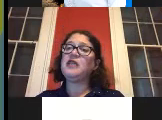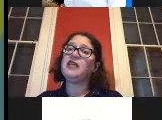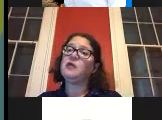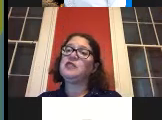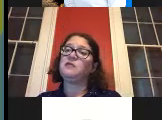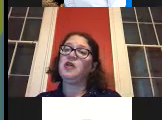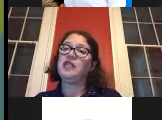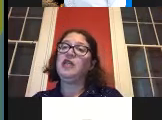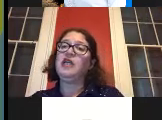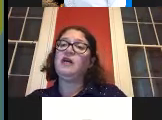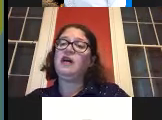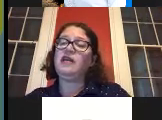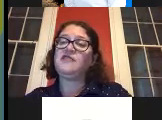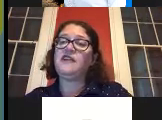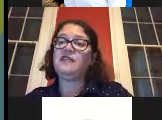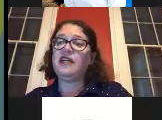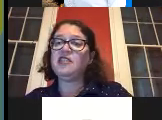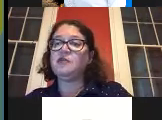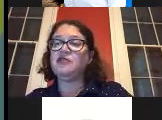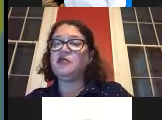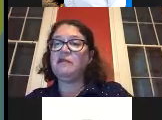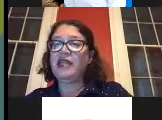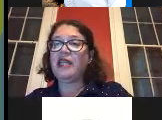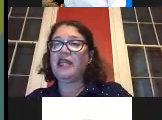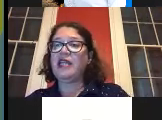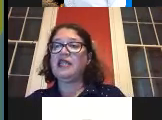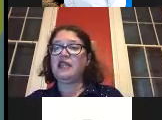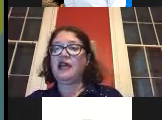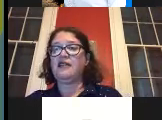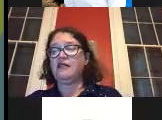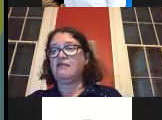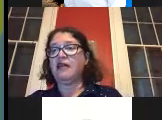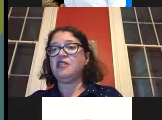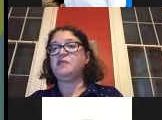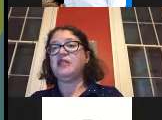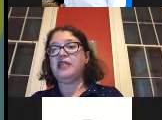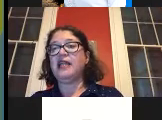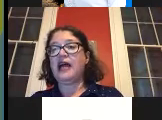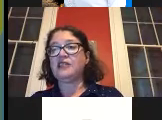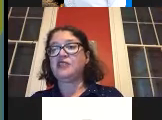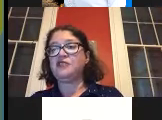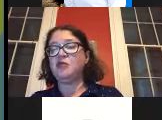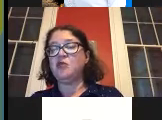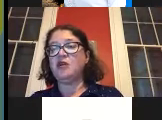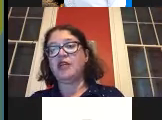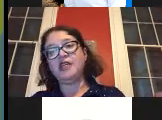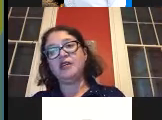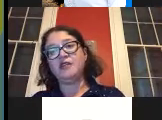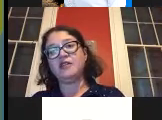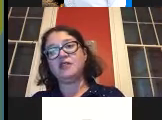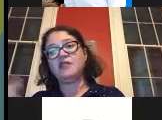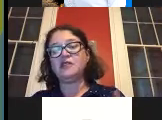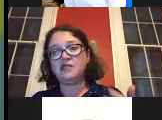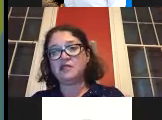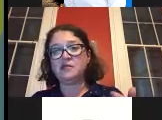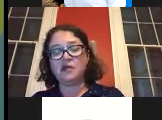Generally speaking, when someone is found eligible for Medicaid, that eligibility lasts for a year.